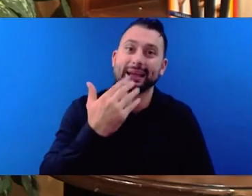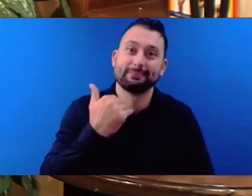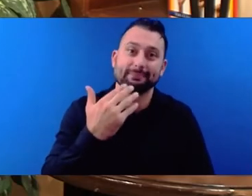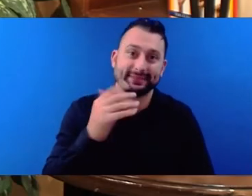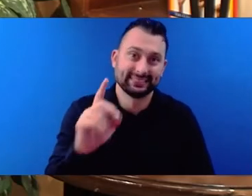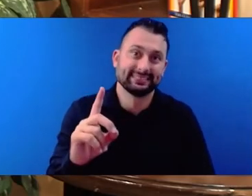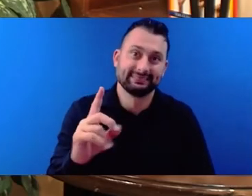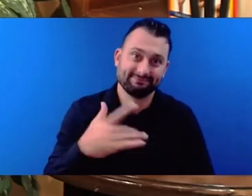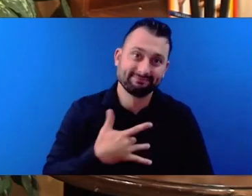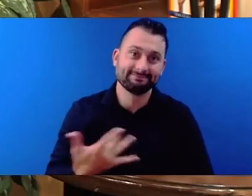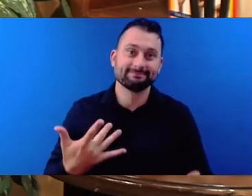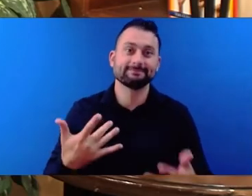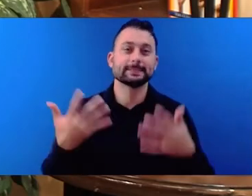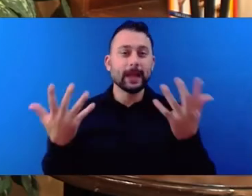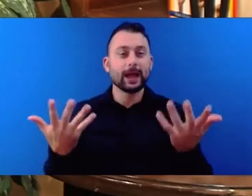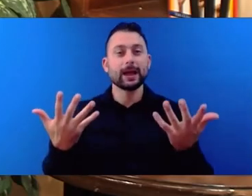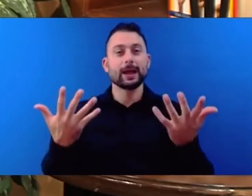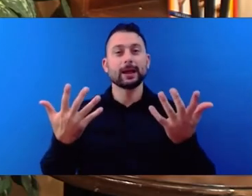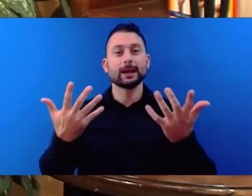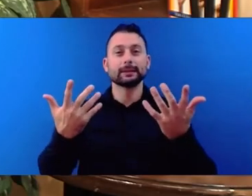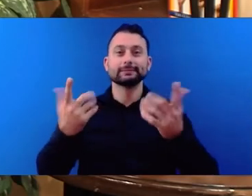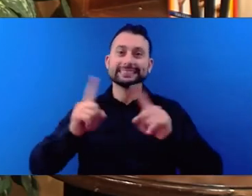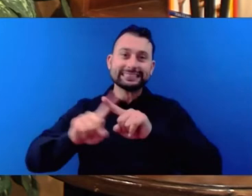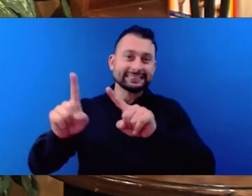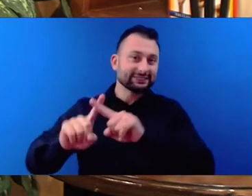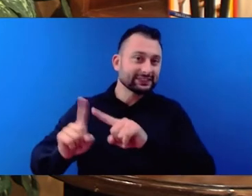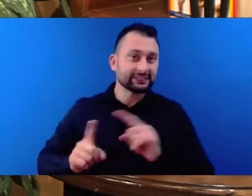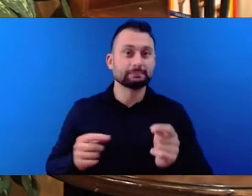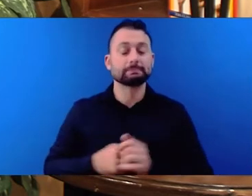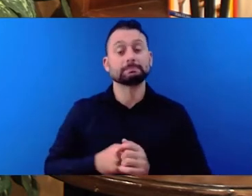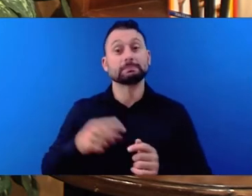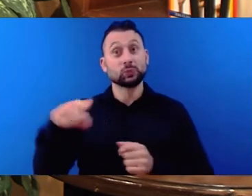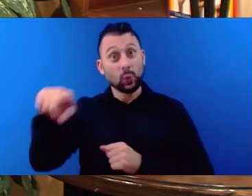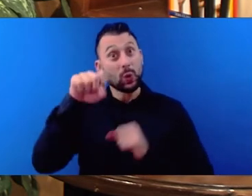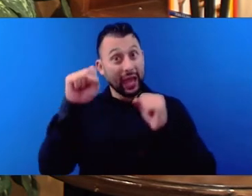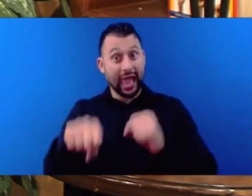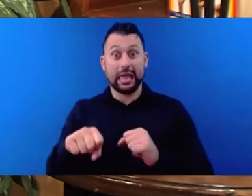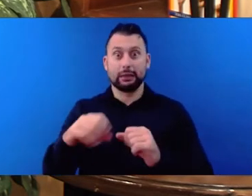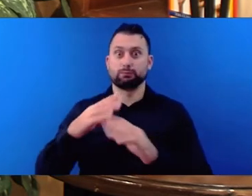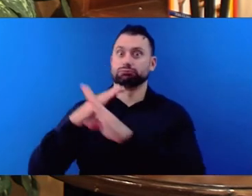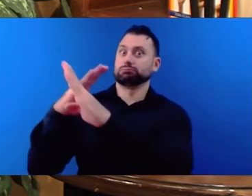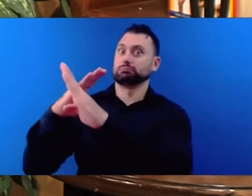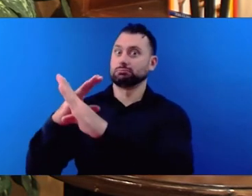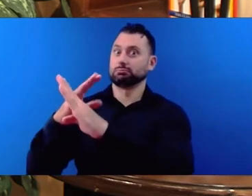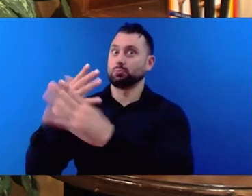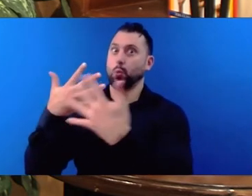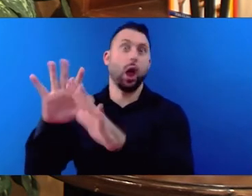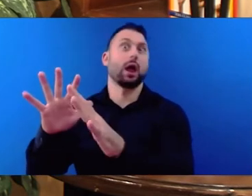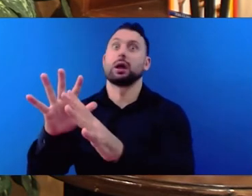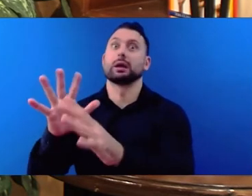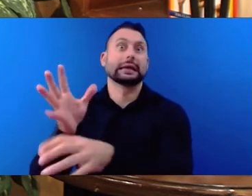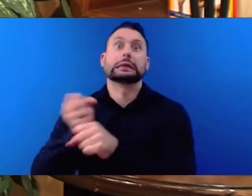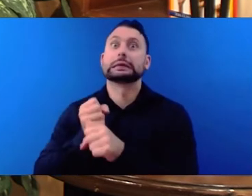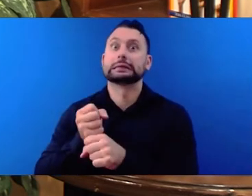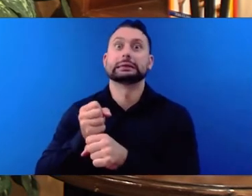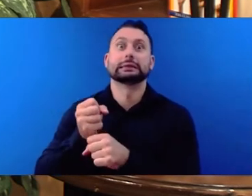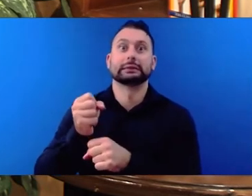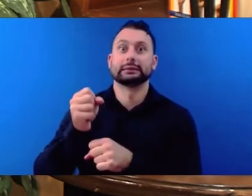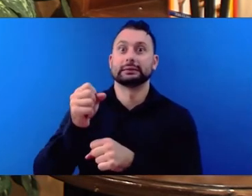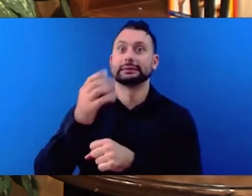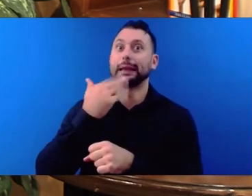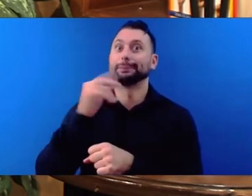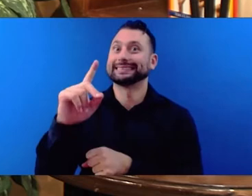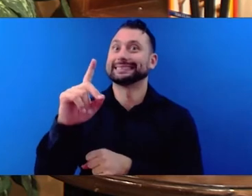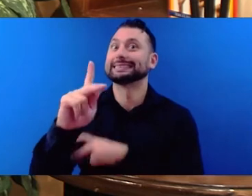develop those, and those would be risk factors for diabetes as well. Risk factors that you can help modify to